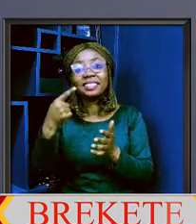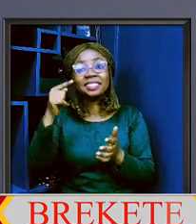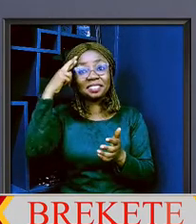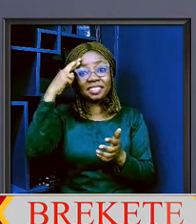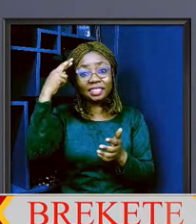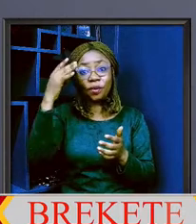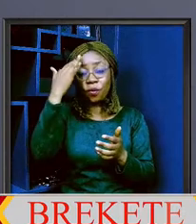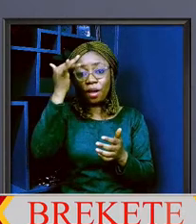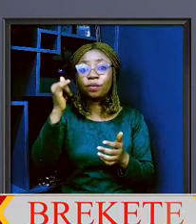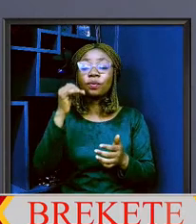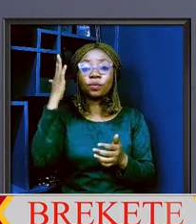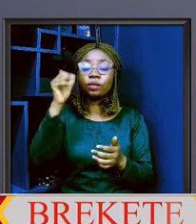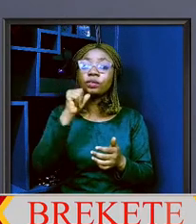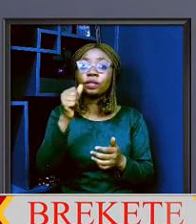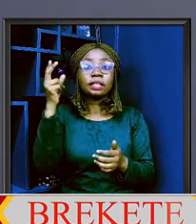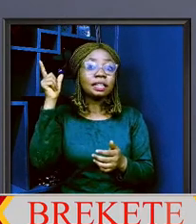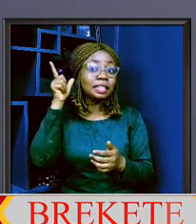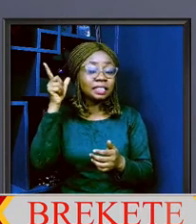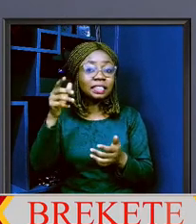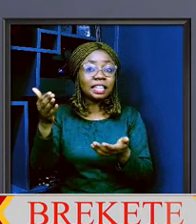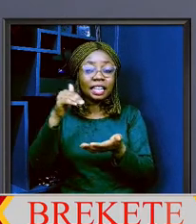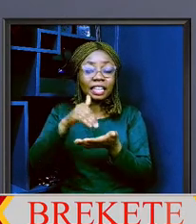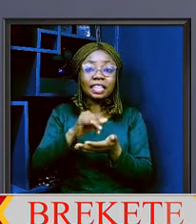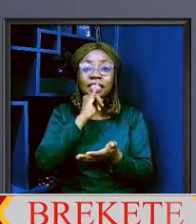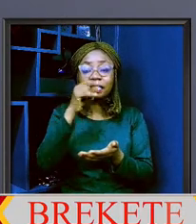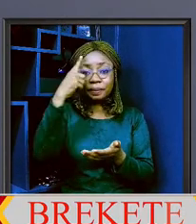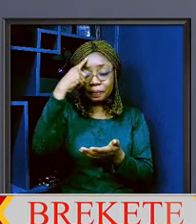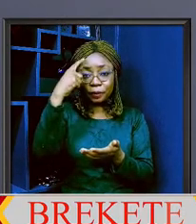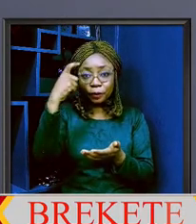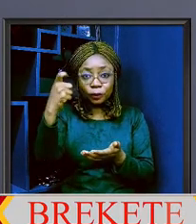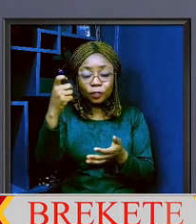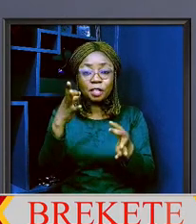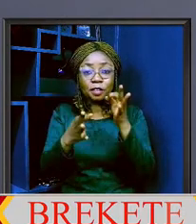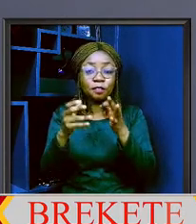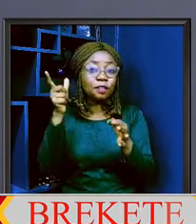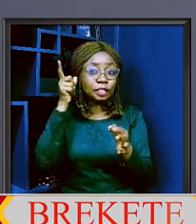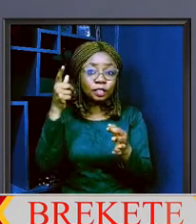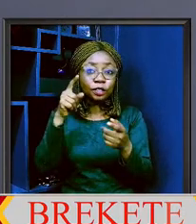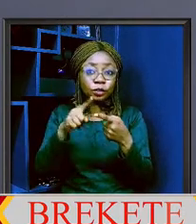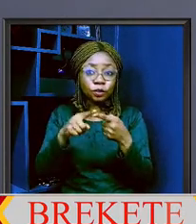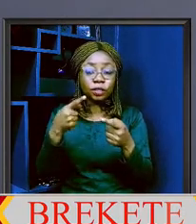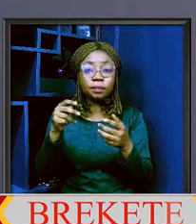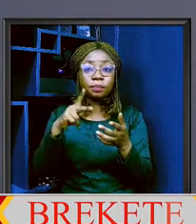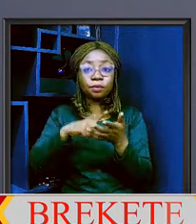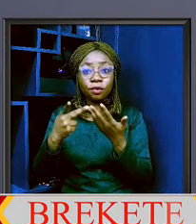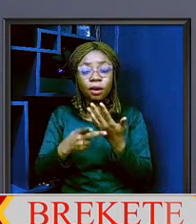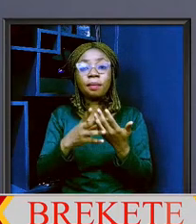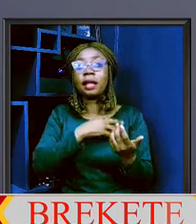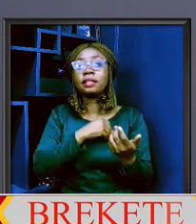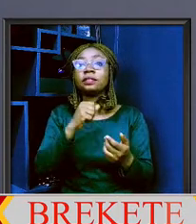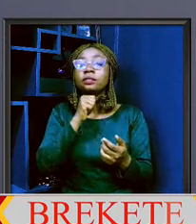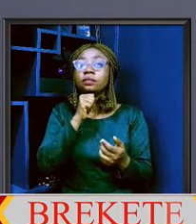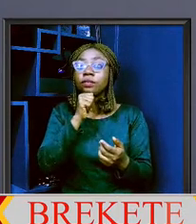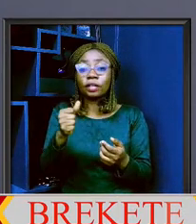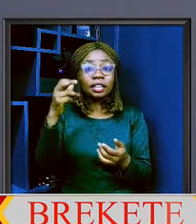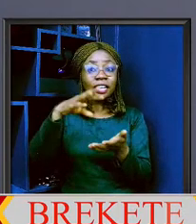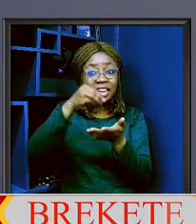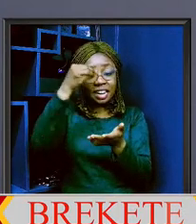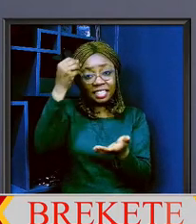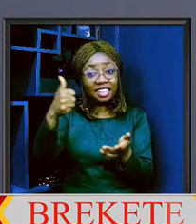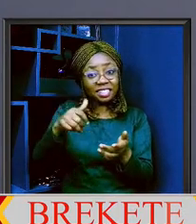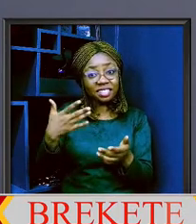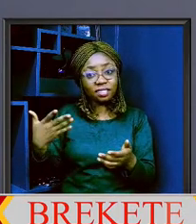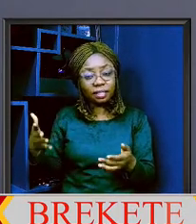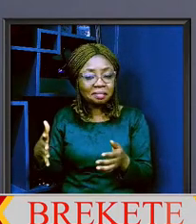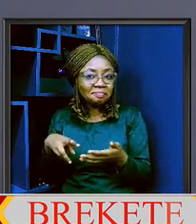reason why you not go listen again now if you listen to the program and you don't learn anything it